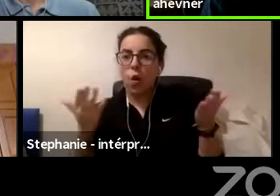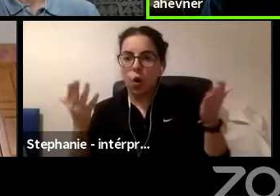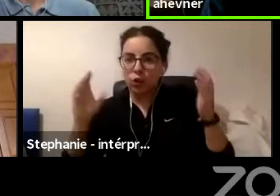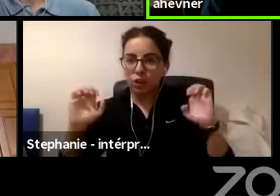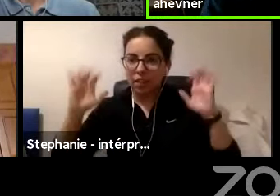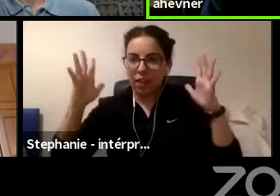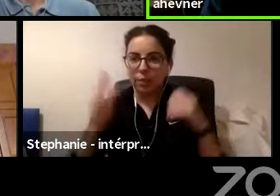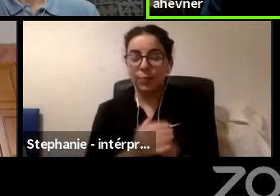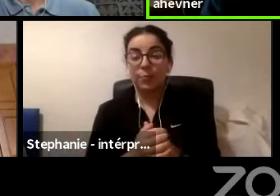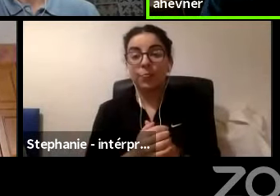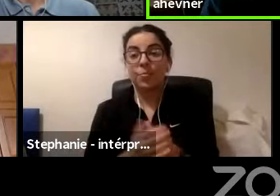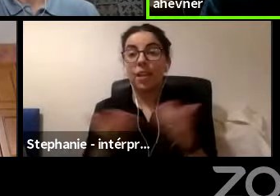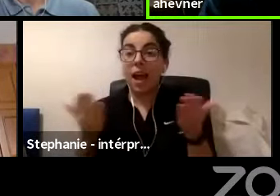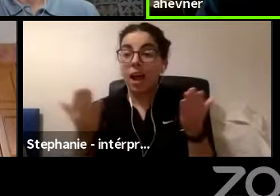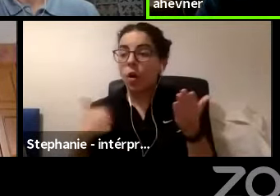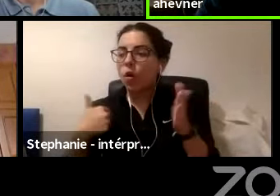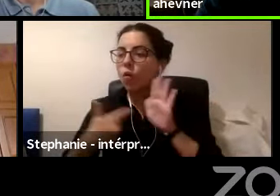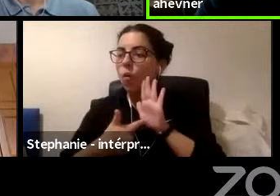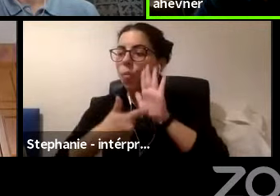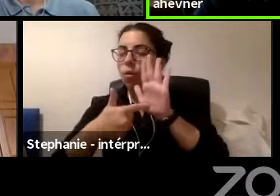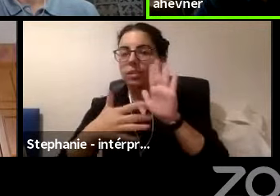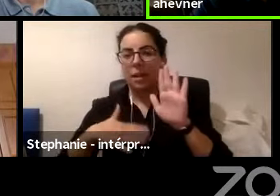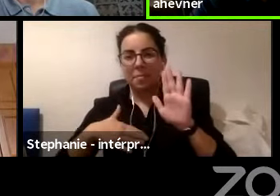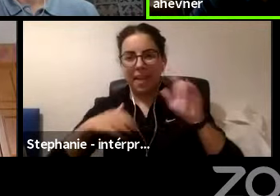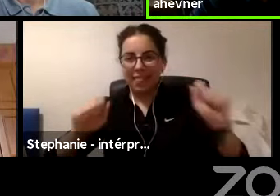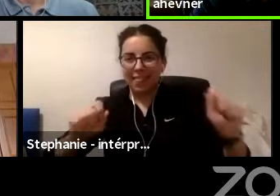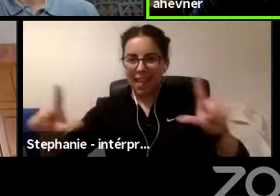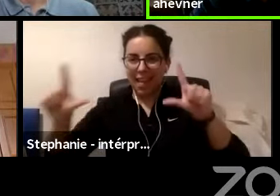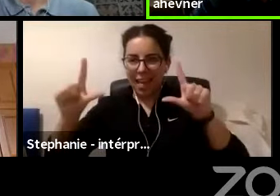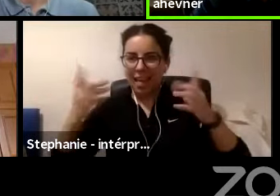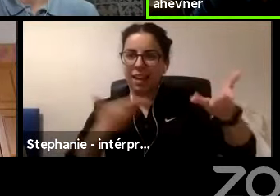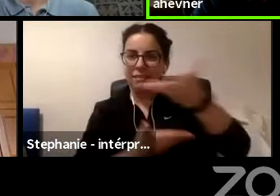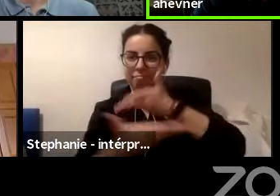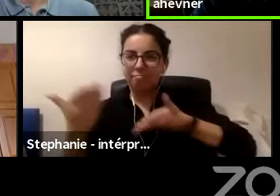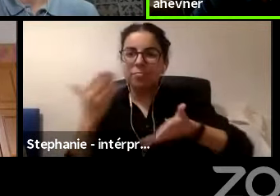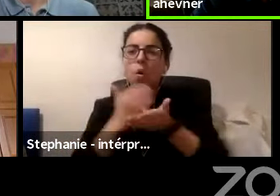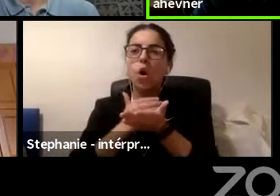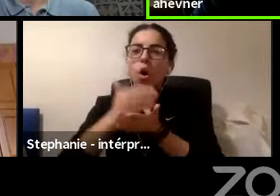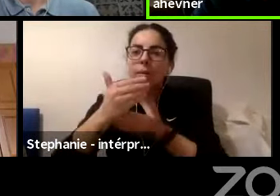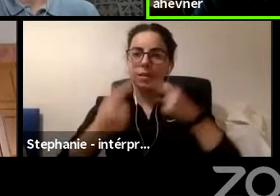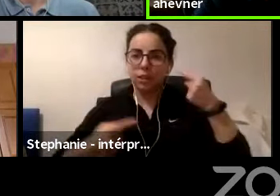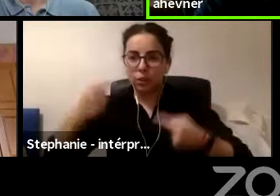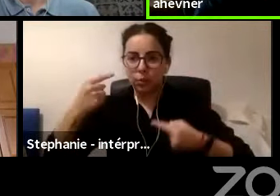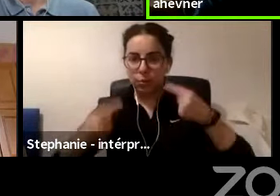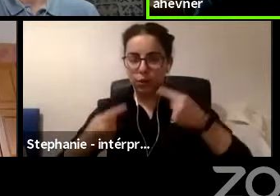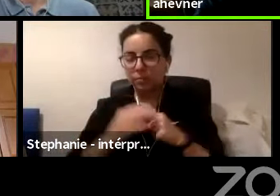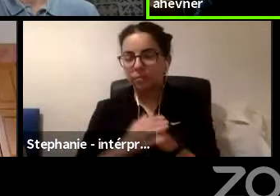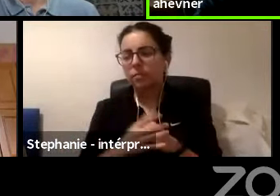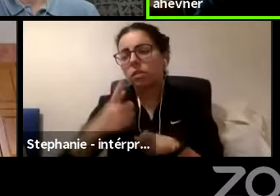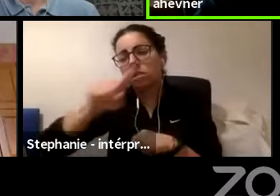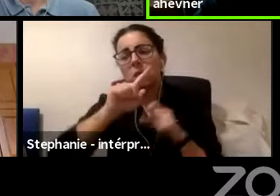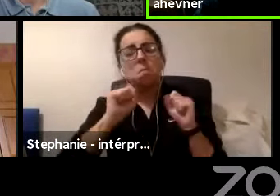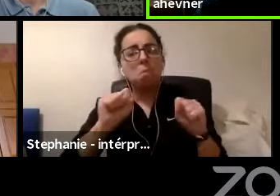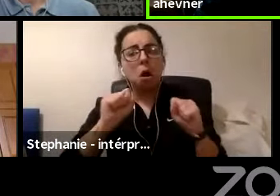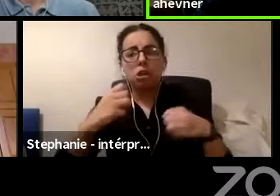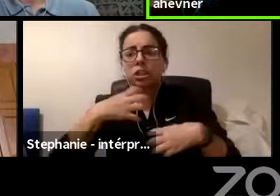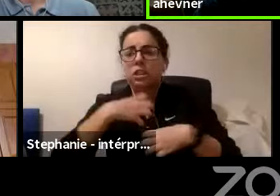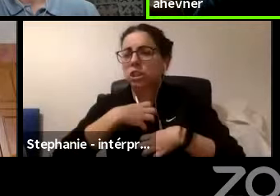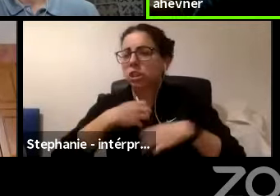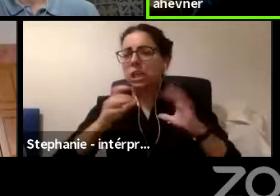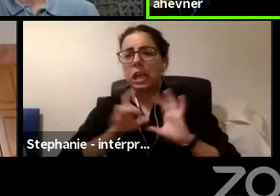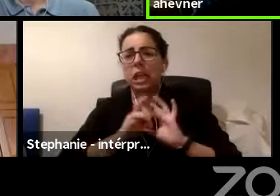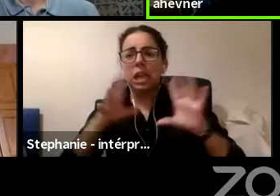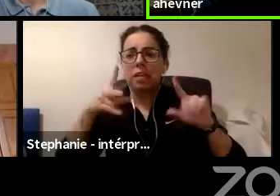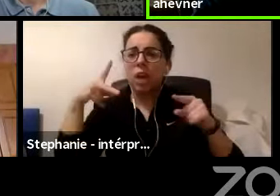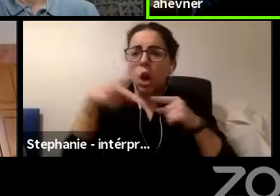let me share my screen and we'll start the discussion here. And feel free to interrupt